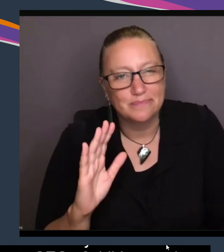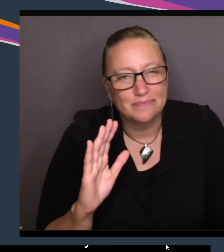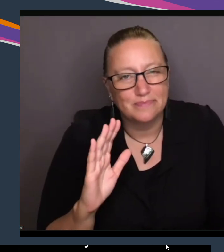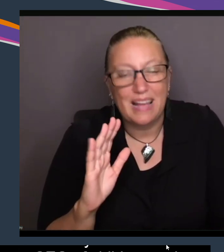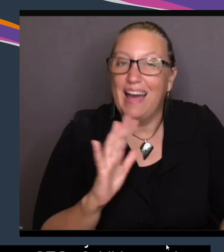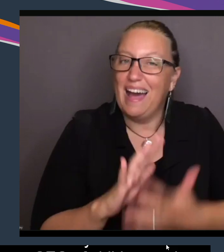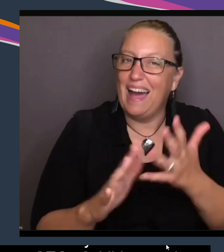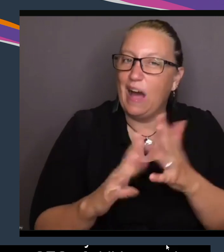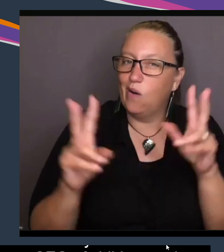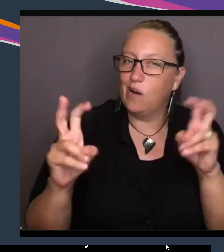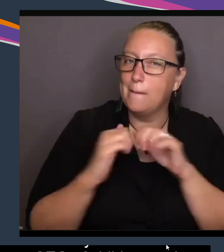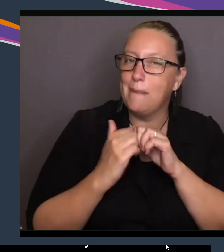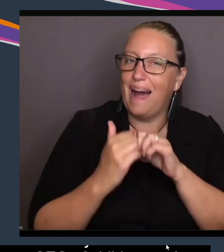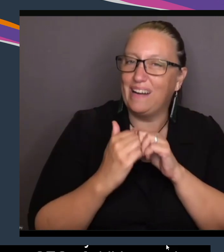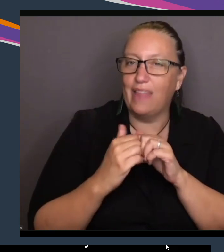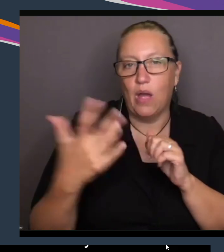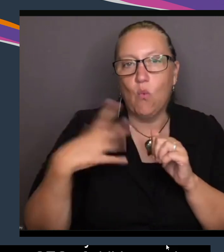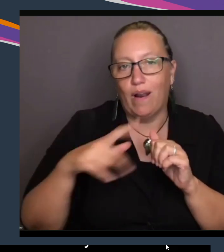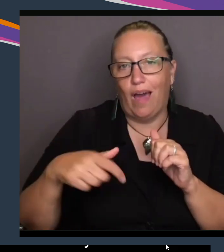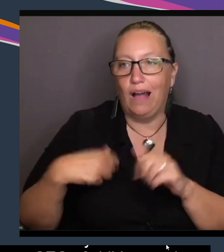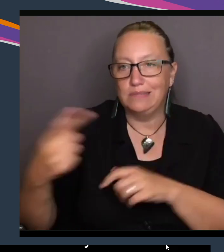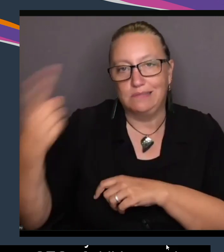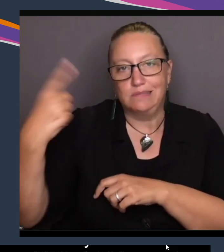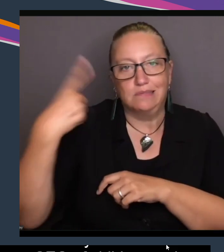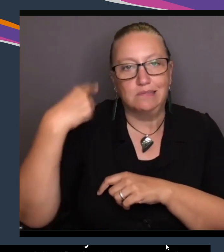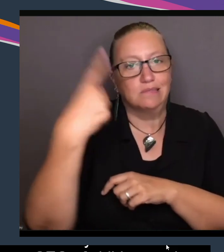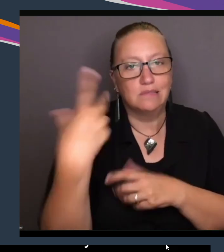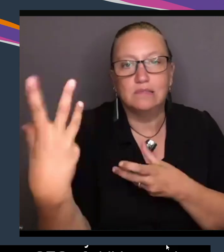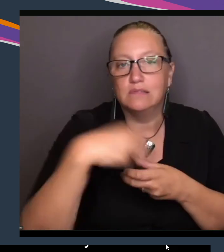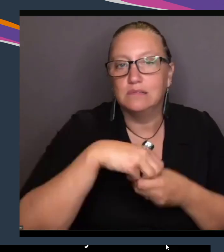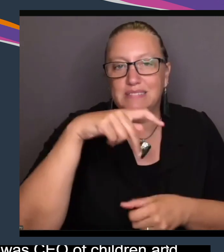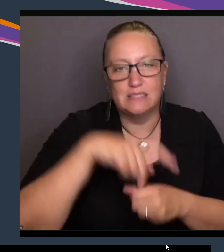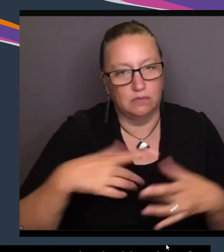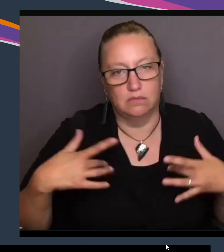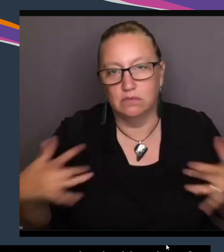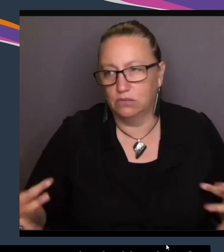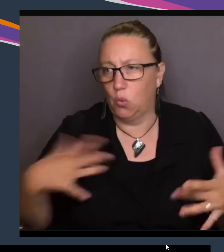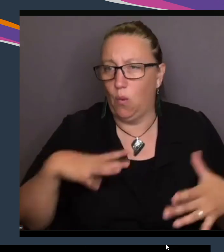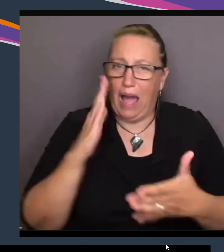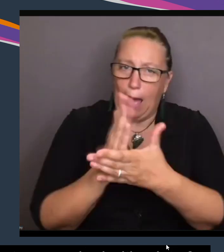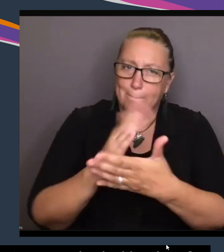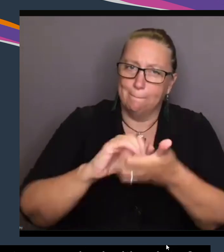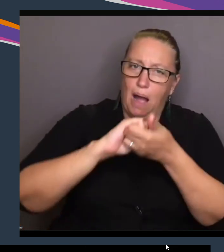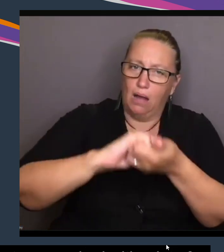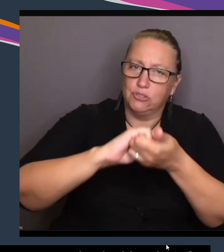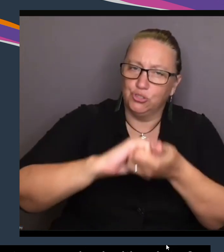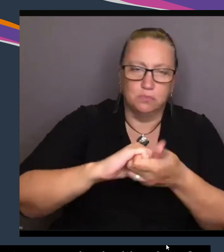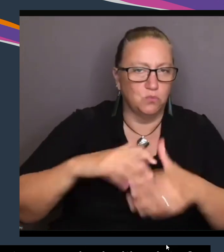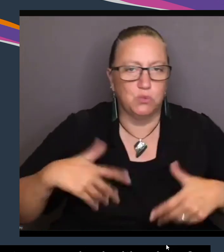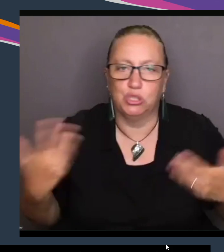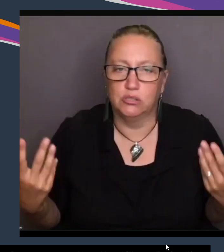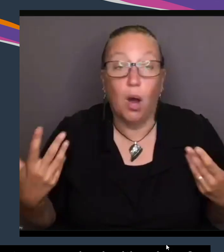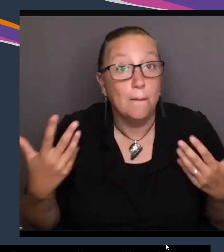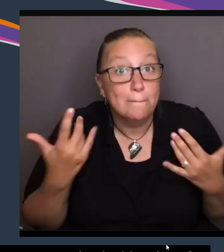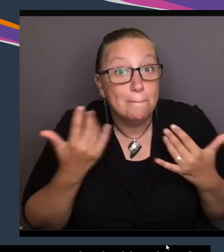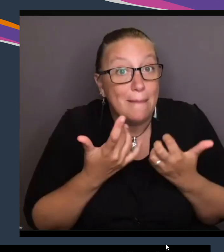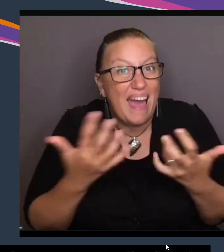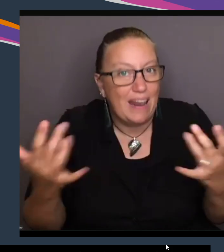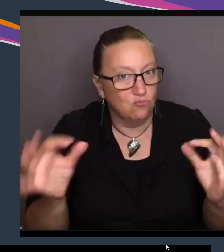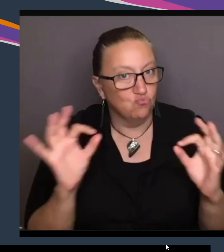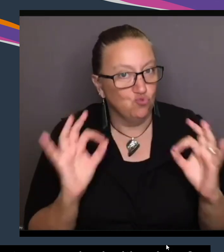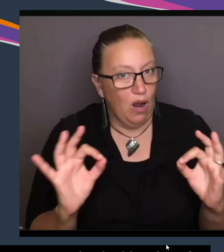was us to recruit participants. They weren't as interested, not all, of course, we had many great research